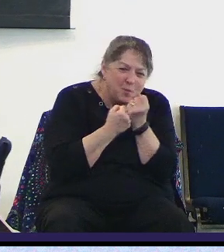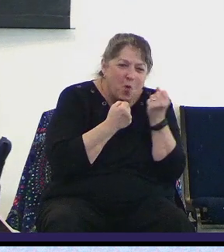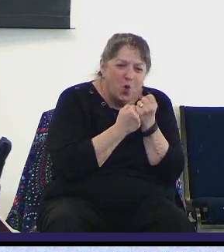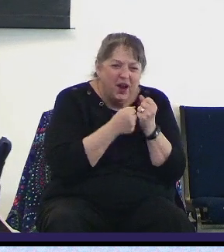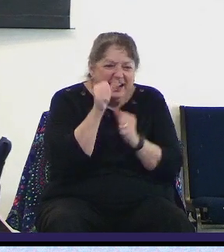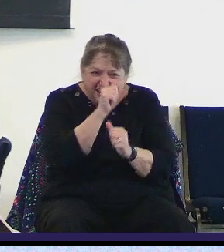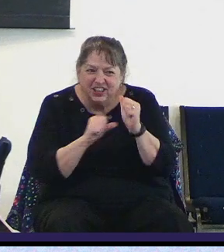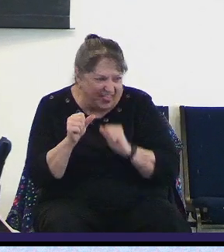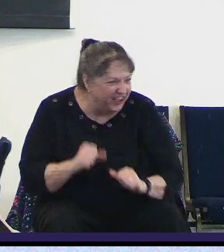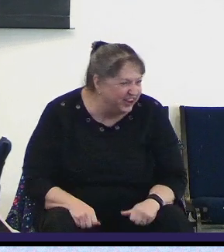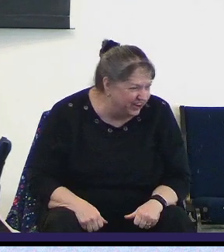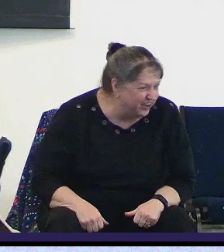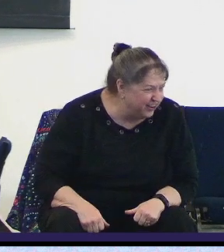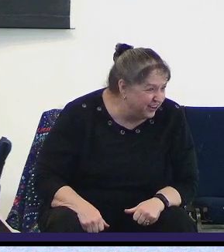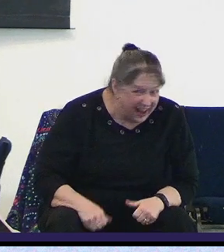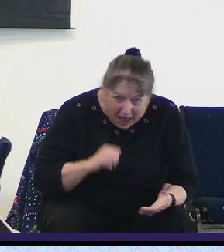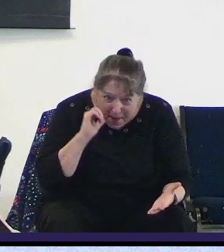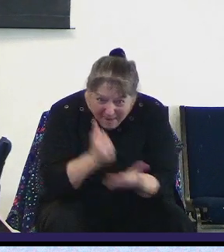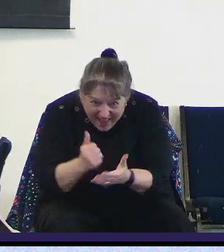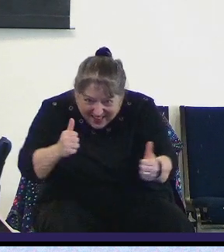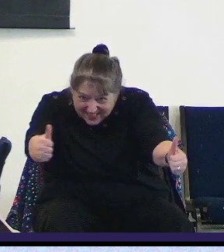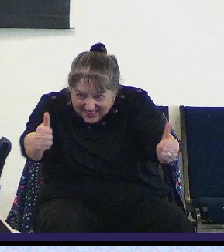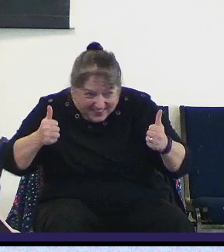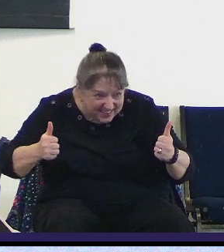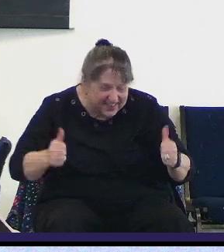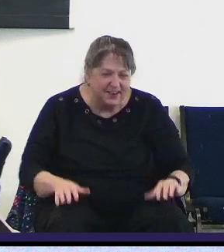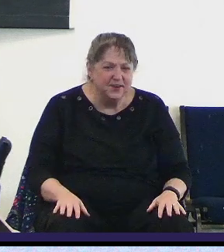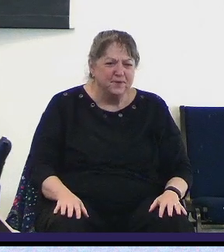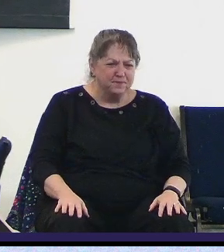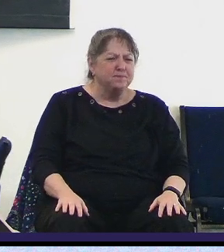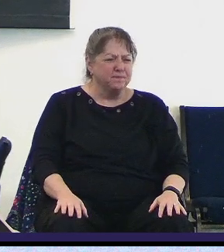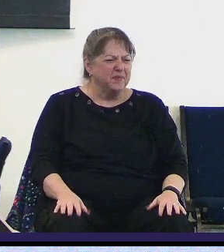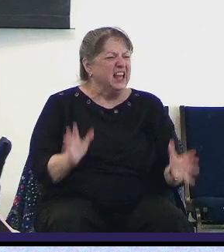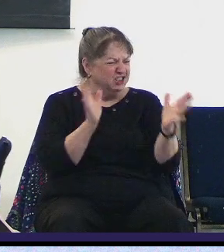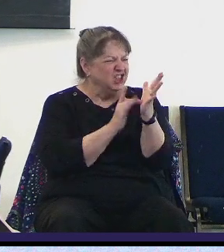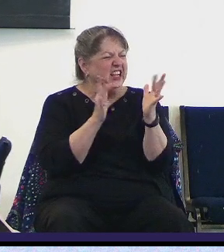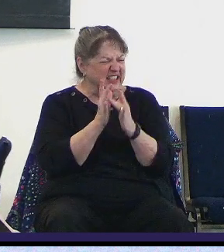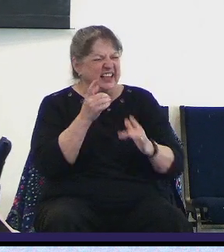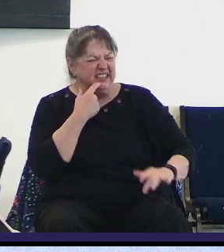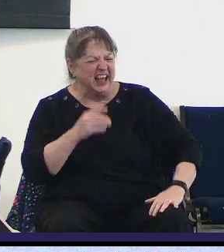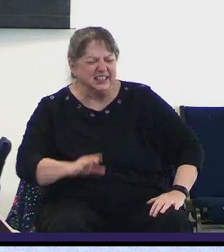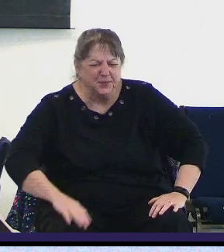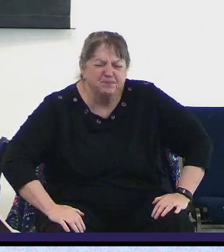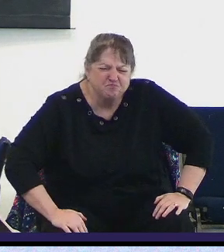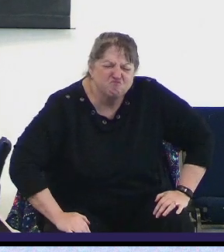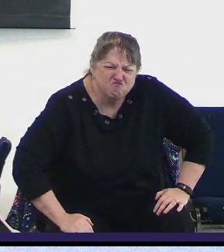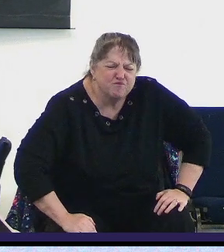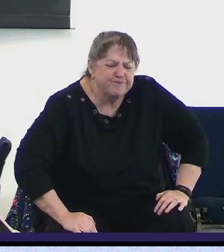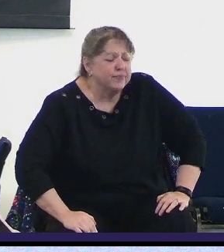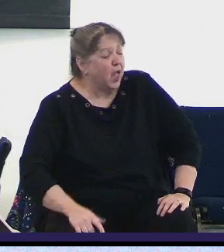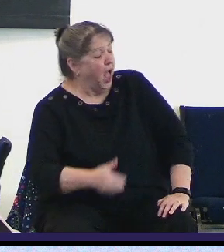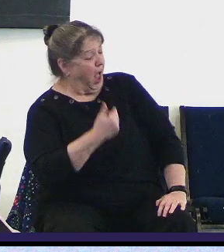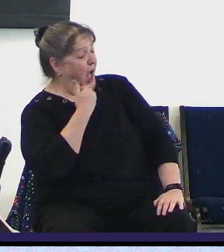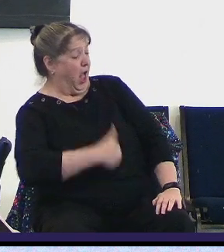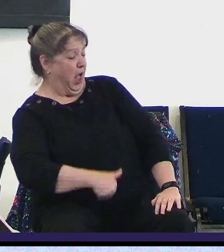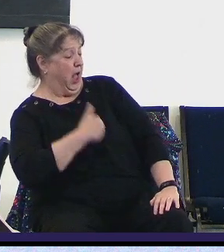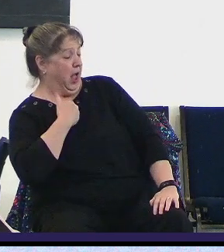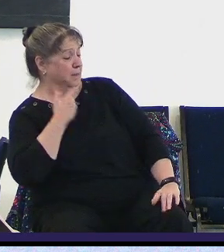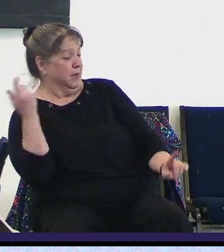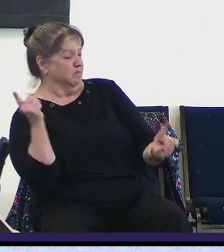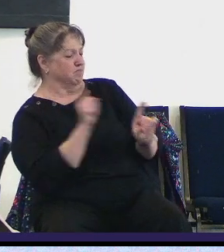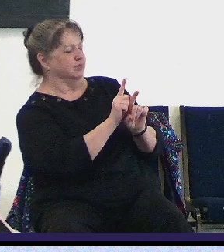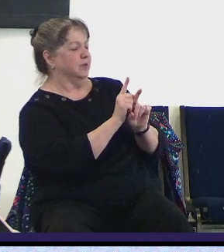well. Amen? So I want you to notice also that Jesus says to them here in this verse, he says, and I will be with you